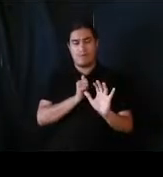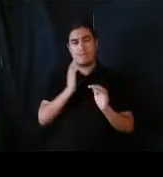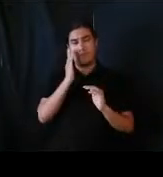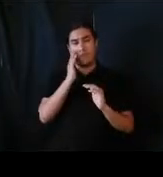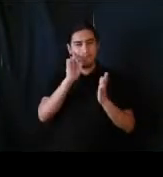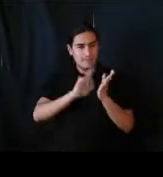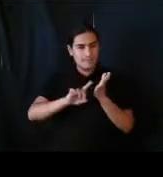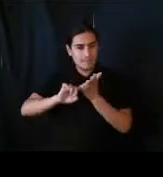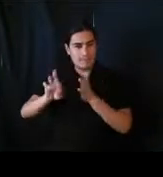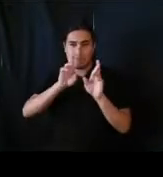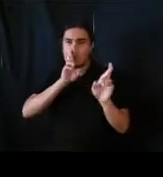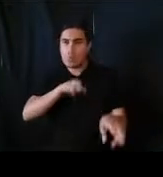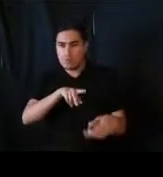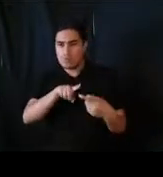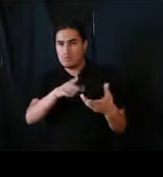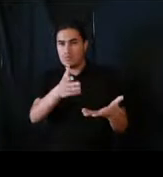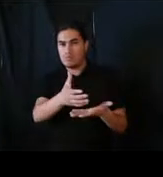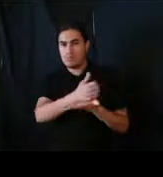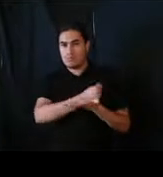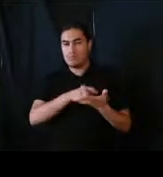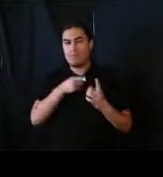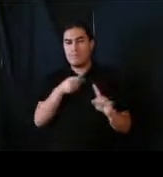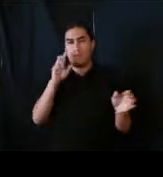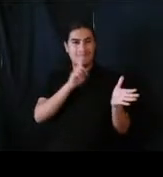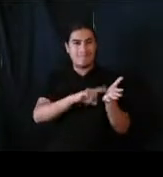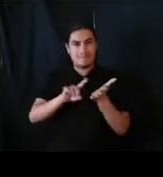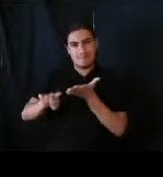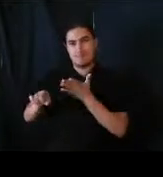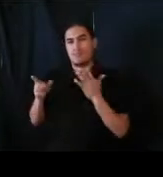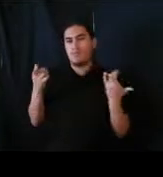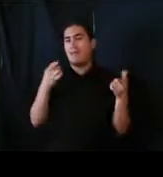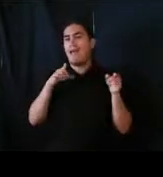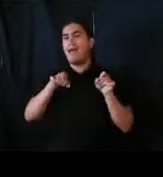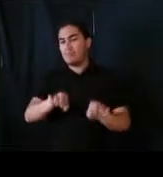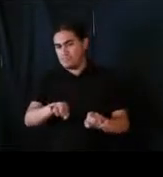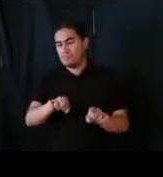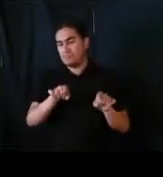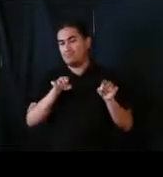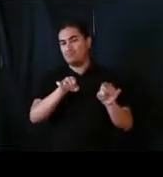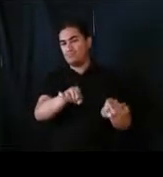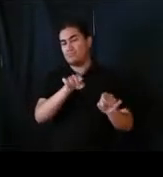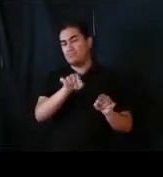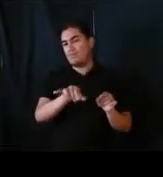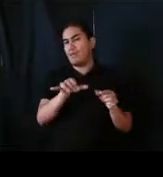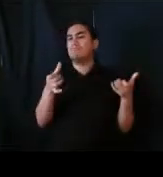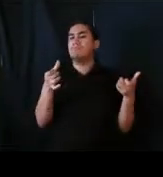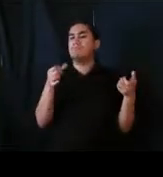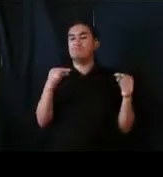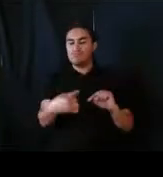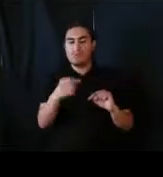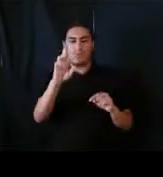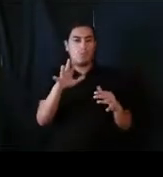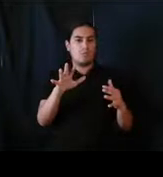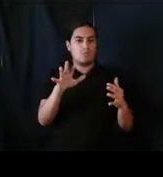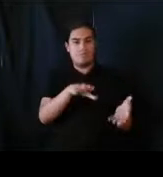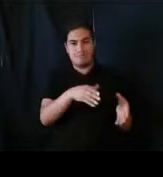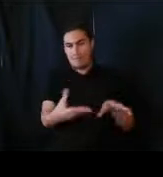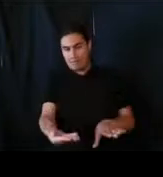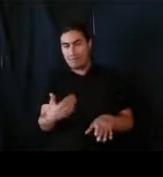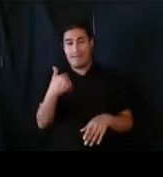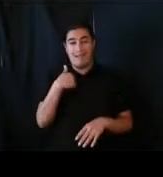investigative reports that come from the investigations that that take place uh when there are injuries and fatalities i i